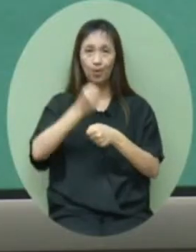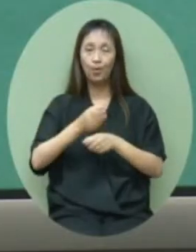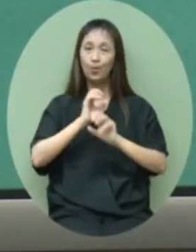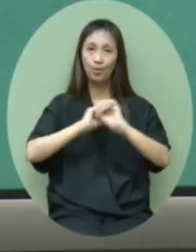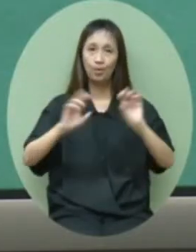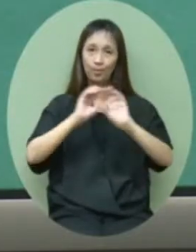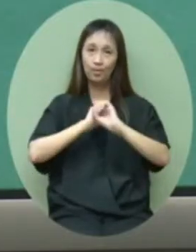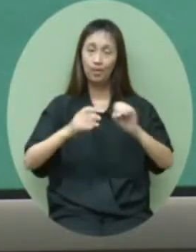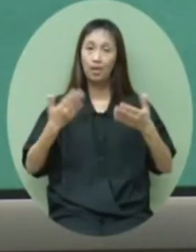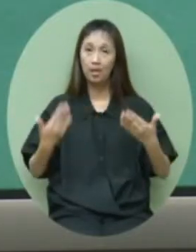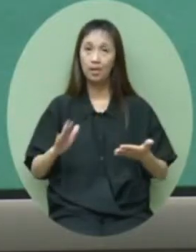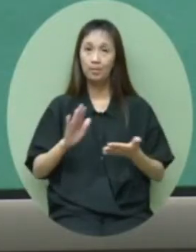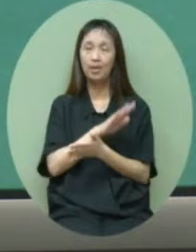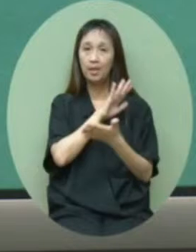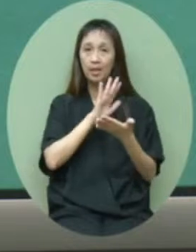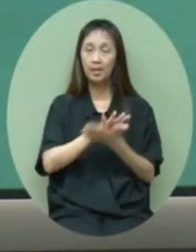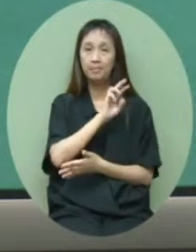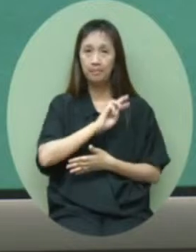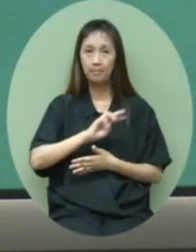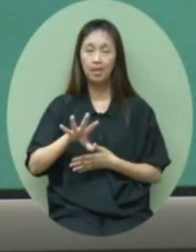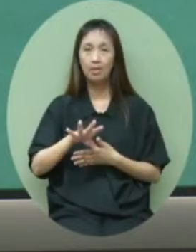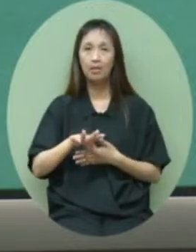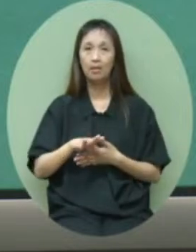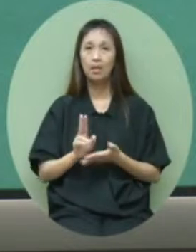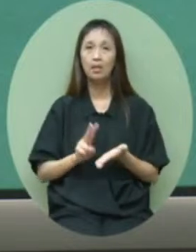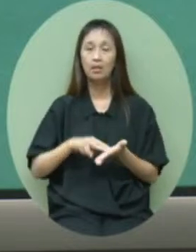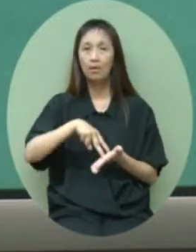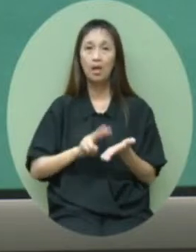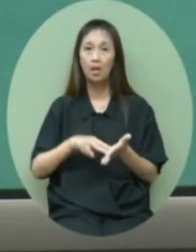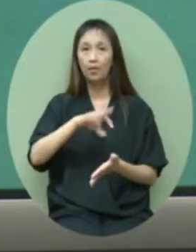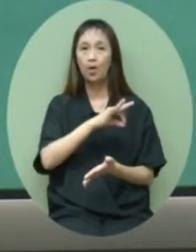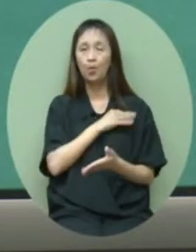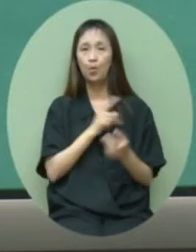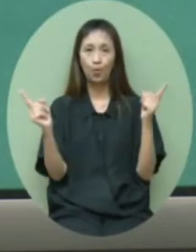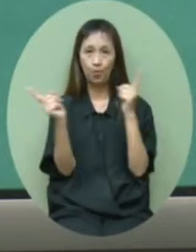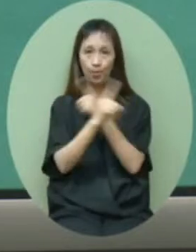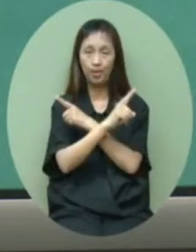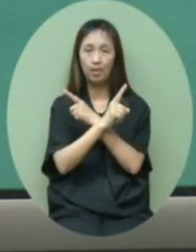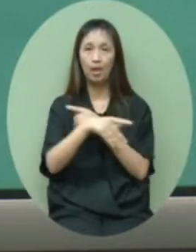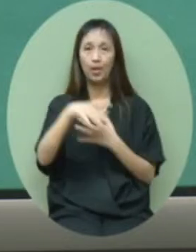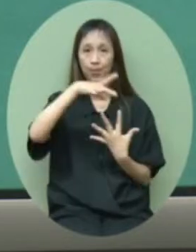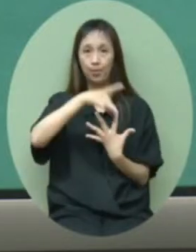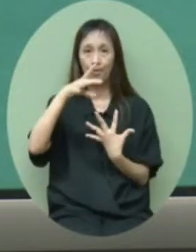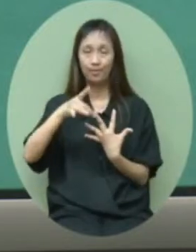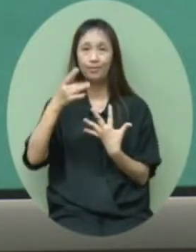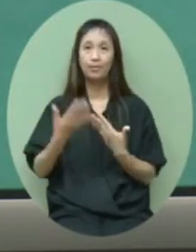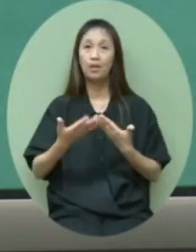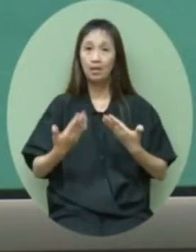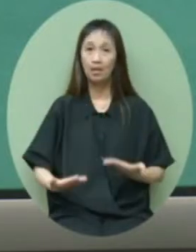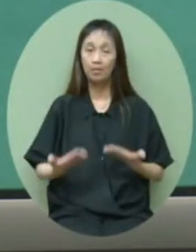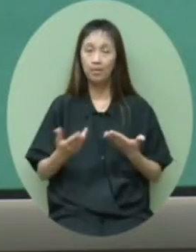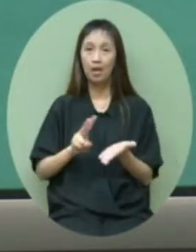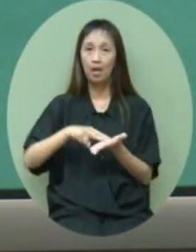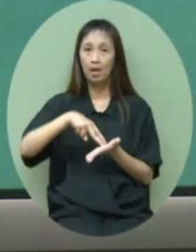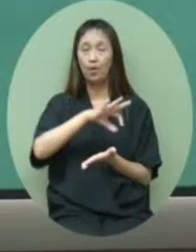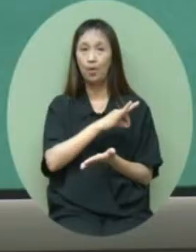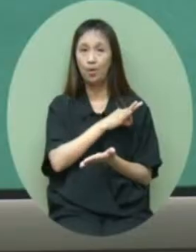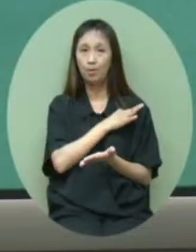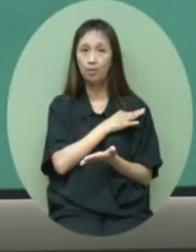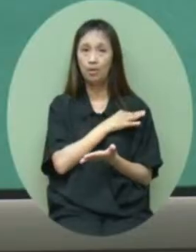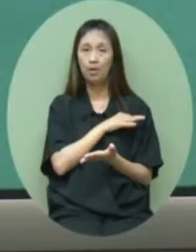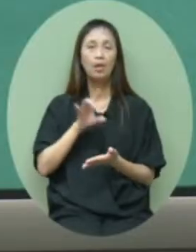the delivery of the policy address to September because at the end of this year, there will be the